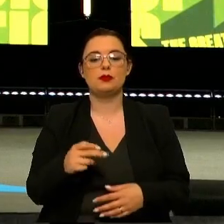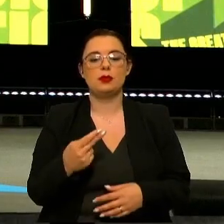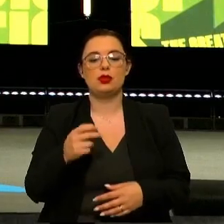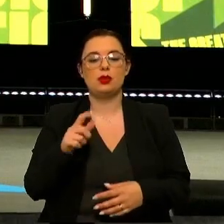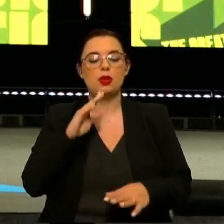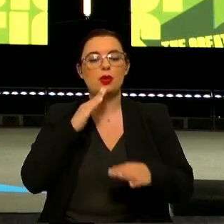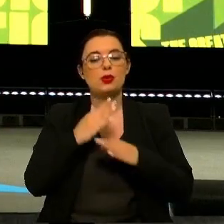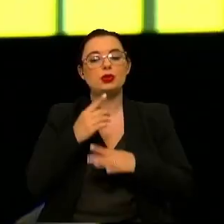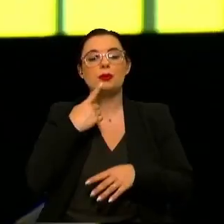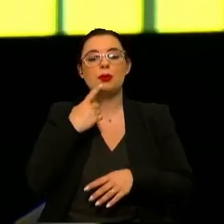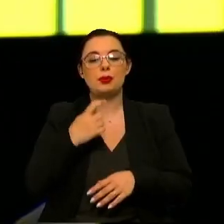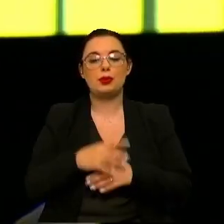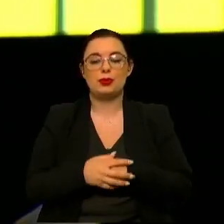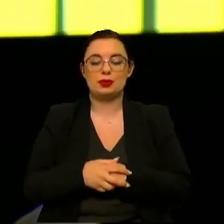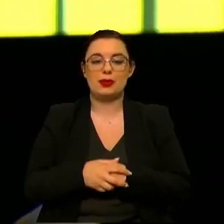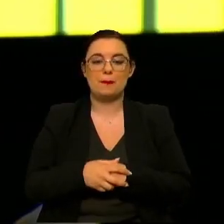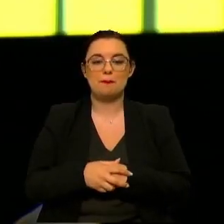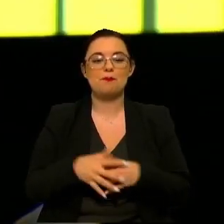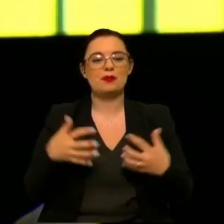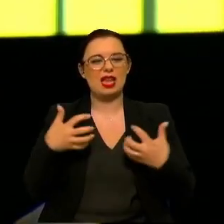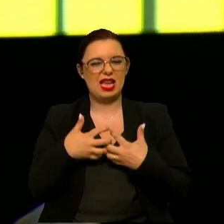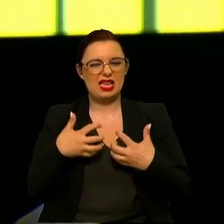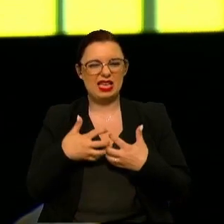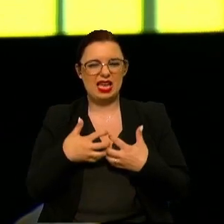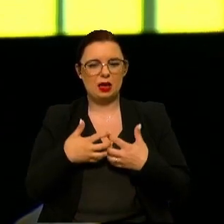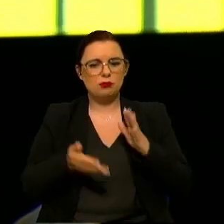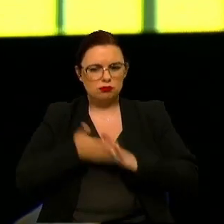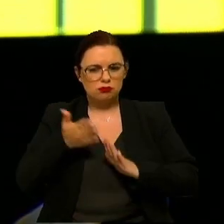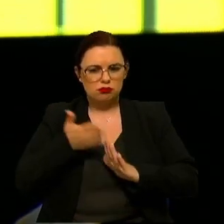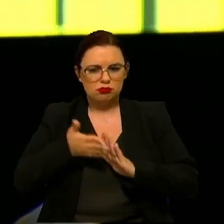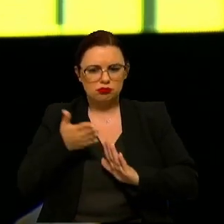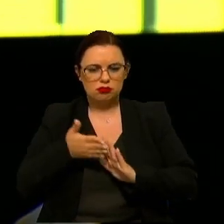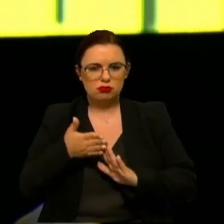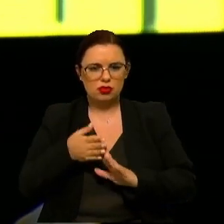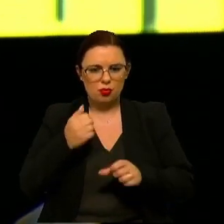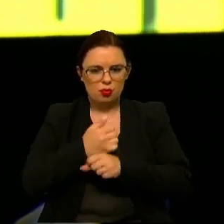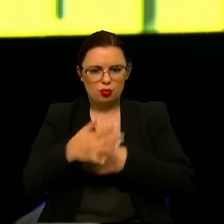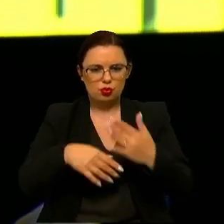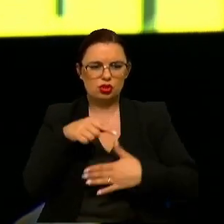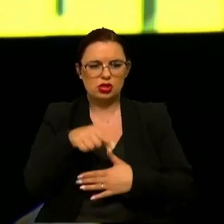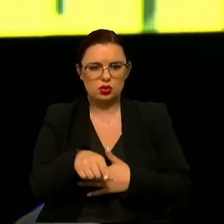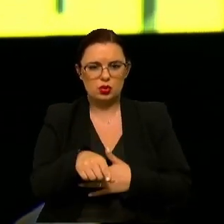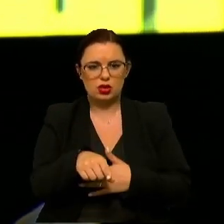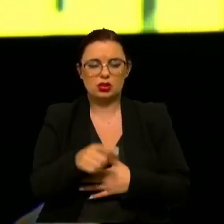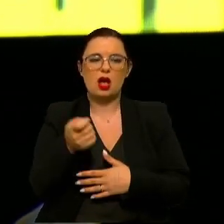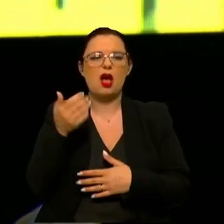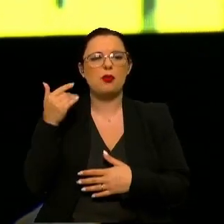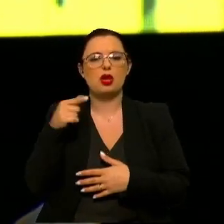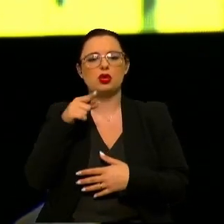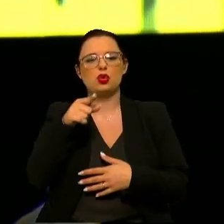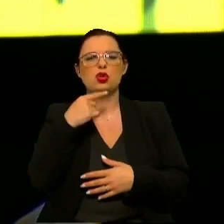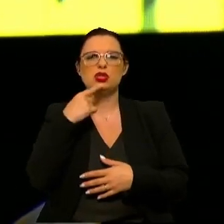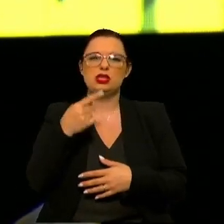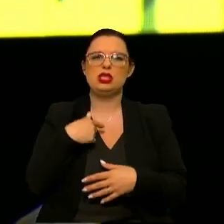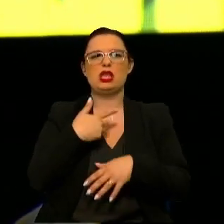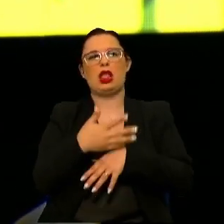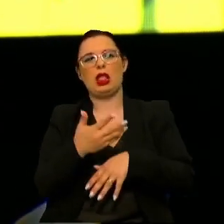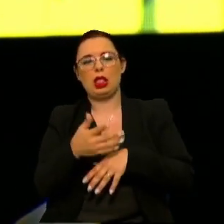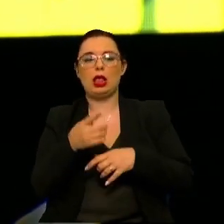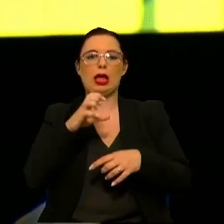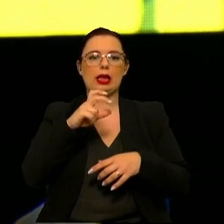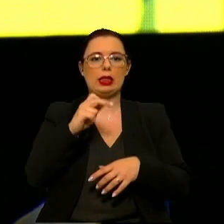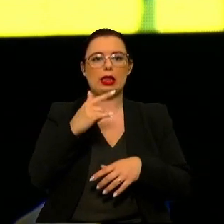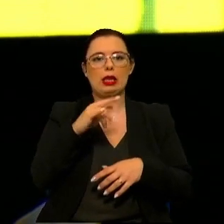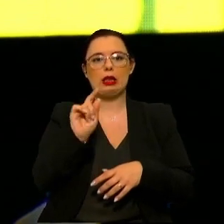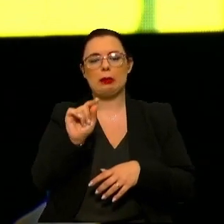world. Manuel da Costa Honorato, one last question. Did the war speed up this process? You were saying